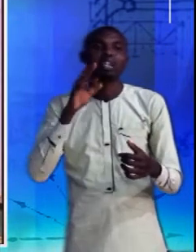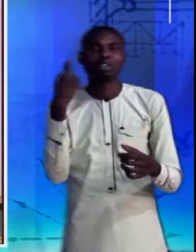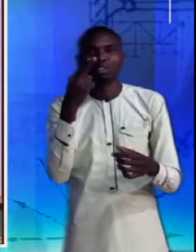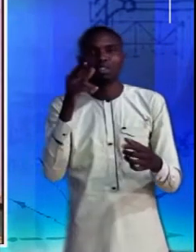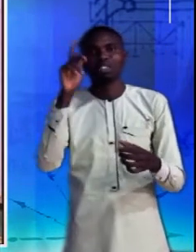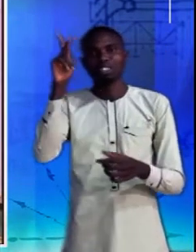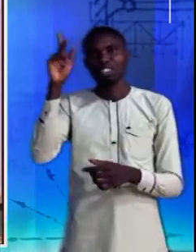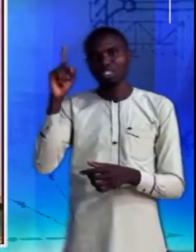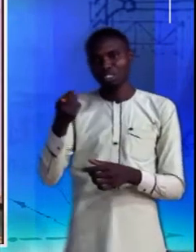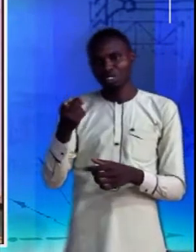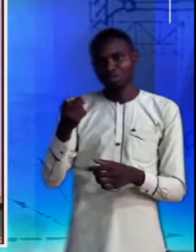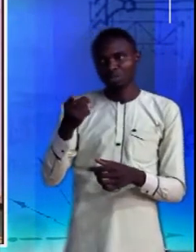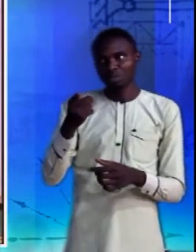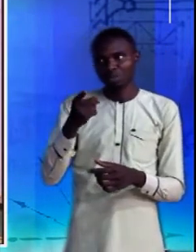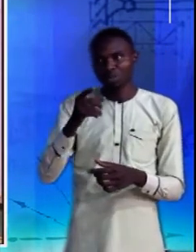Time